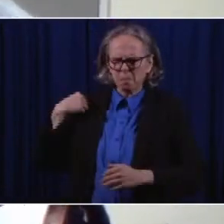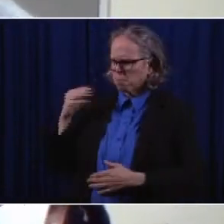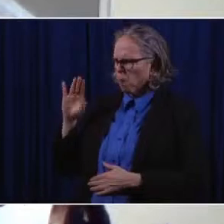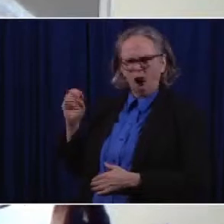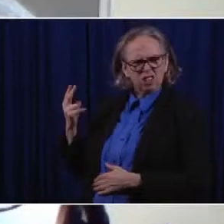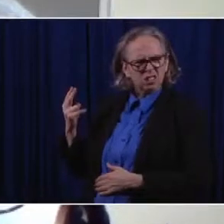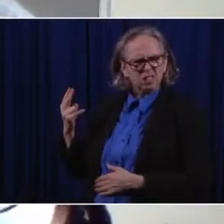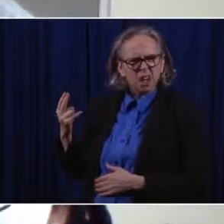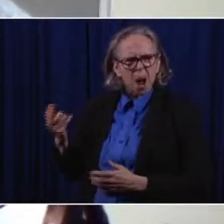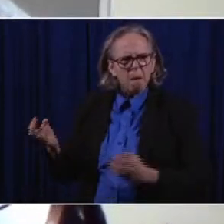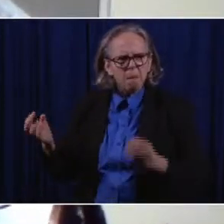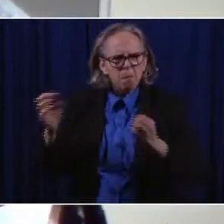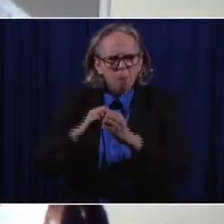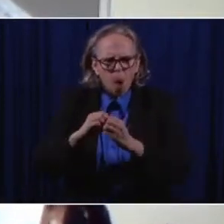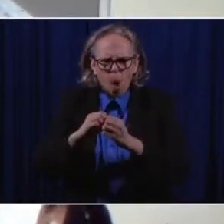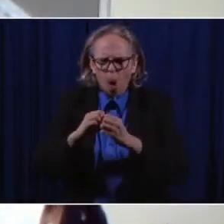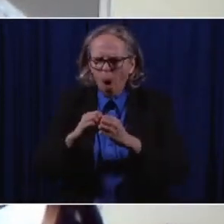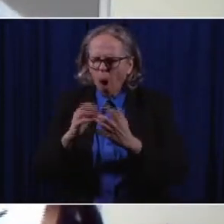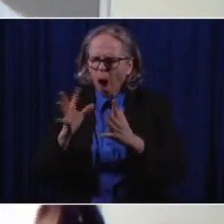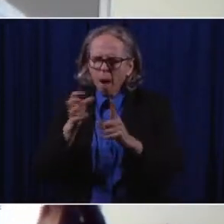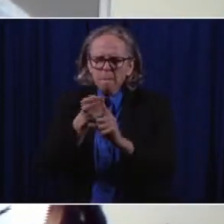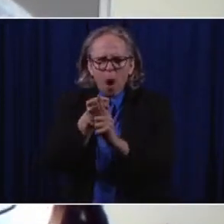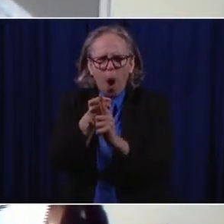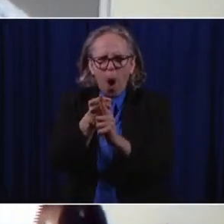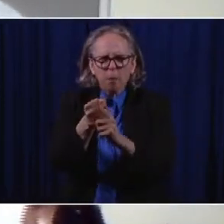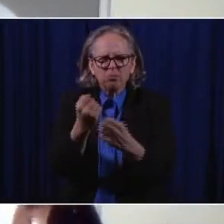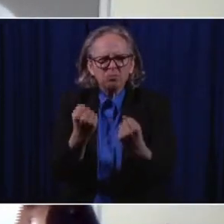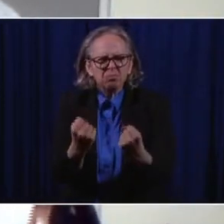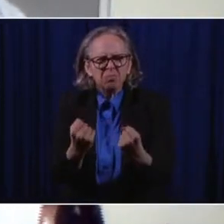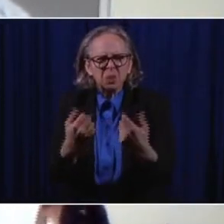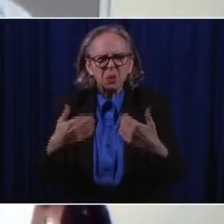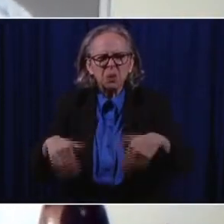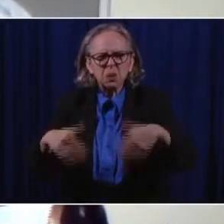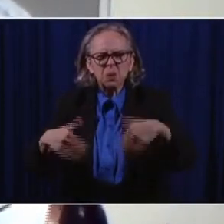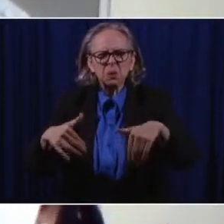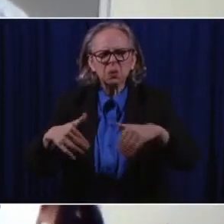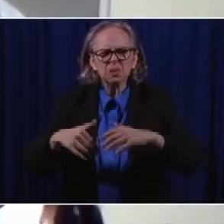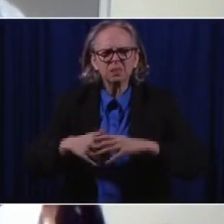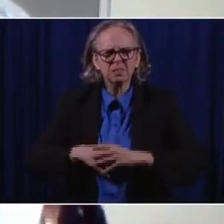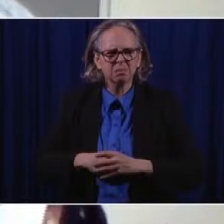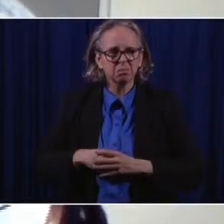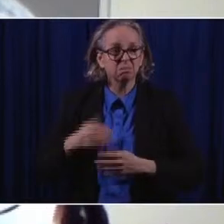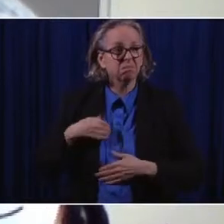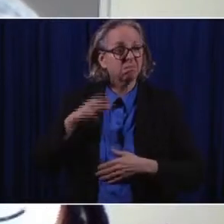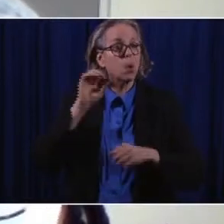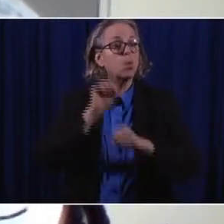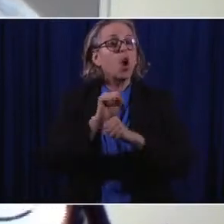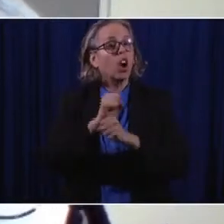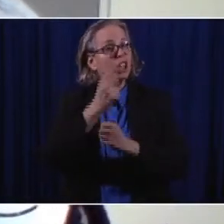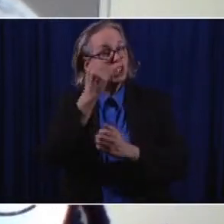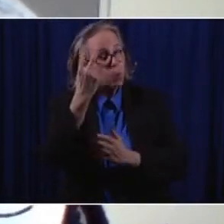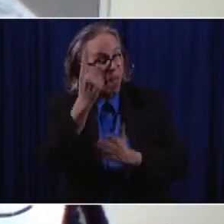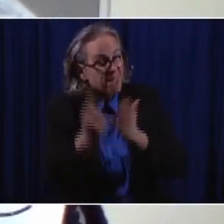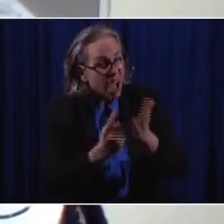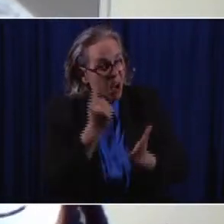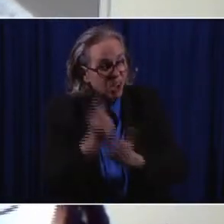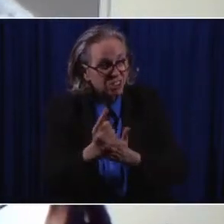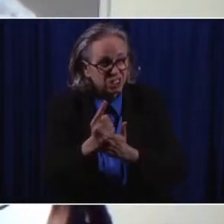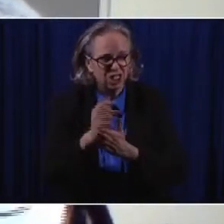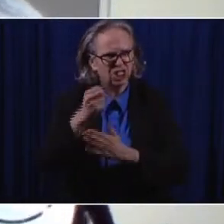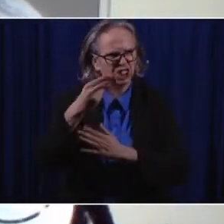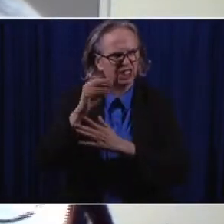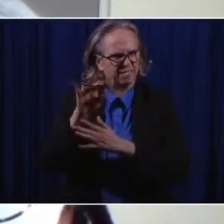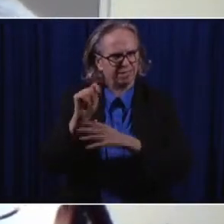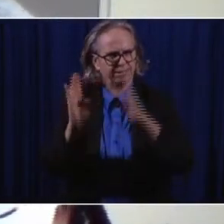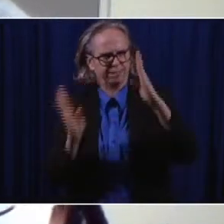We've had patients in the span of a 12-hour shift, 6 patients needing to be on a vent. It's been very bad. I have